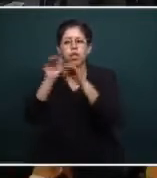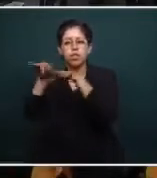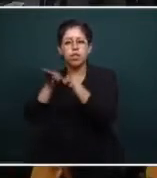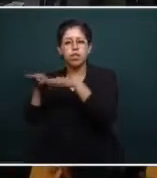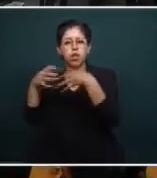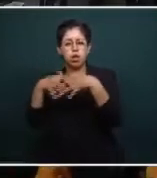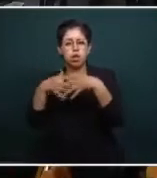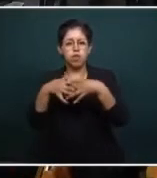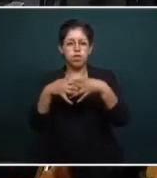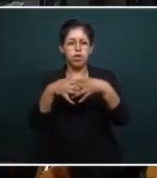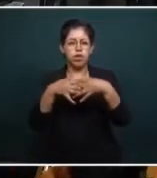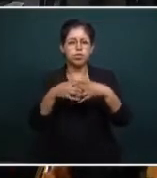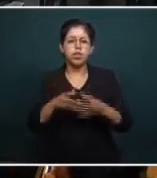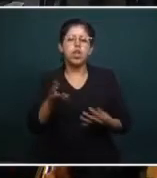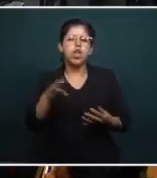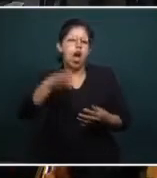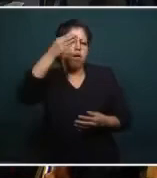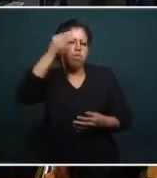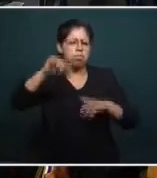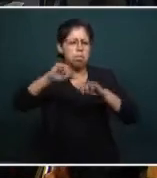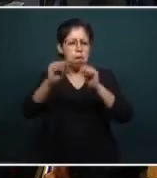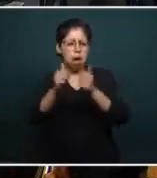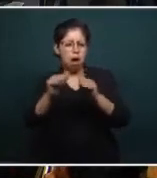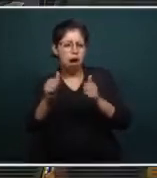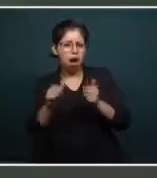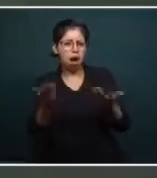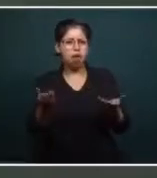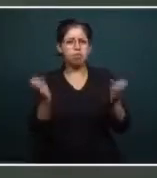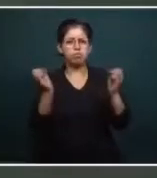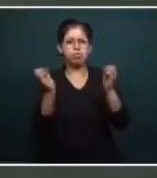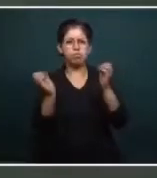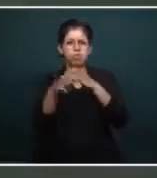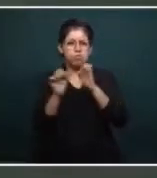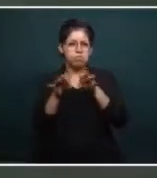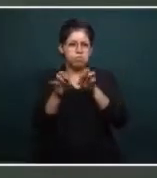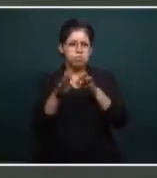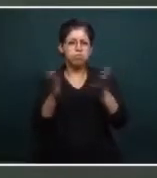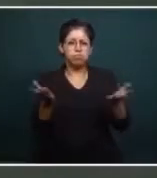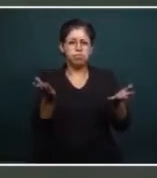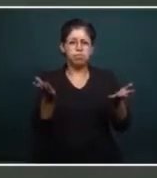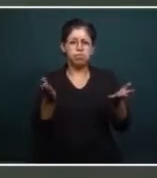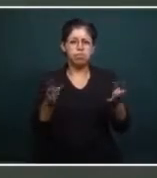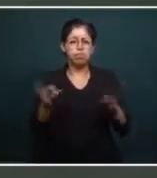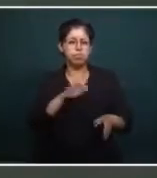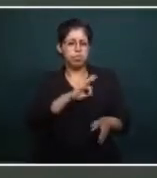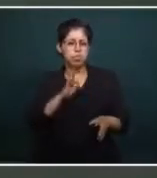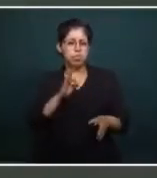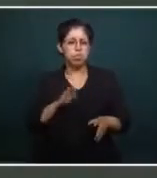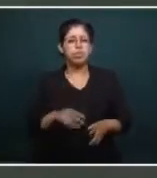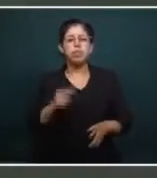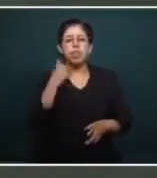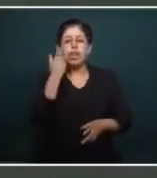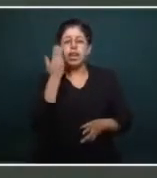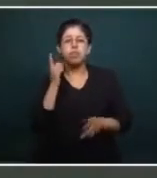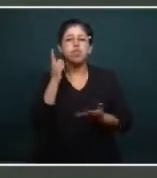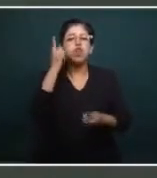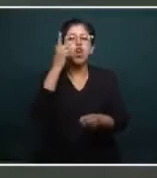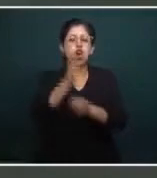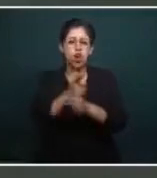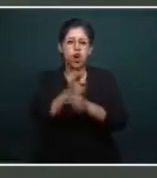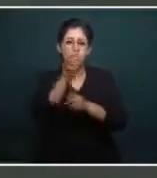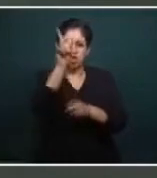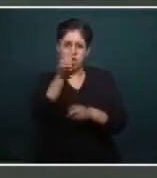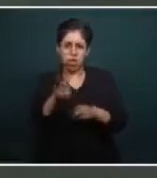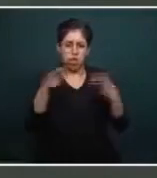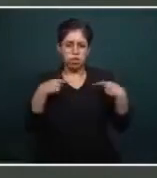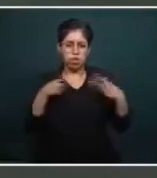them permitan to a ellos become ir capacitated llevando a in cabo alguna arts actividad para la so that they can reinserción social. have Y esto a nos ayude pues a ir reinitiation atendiendo into esta